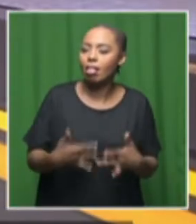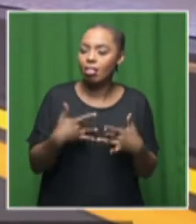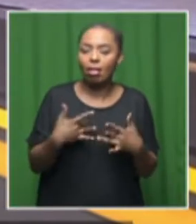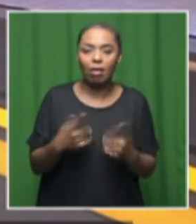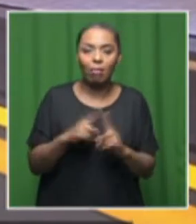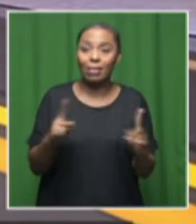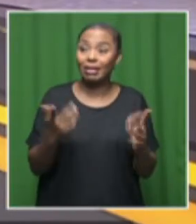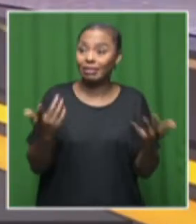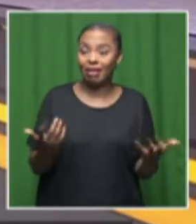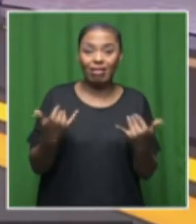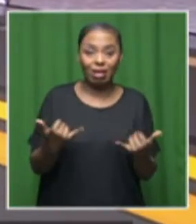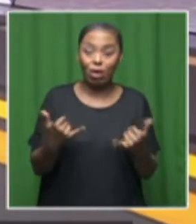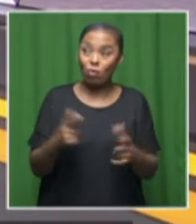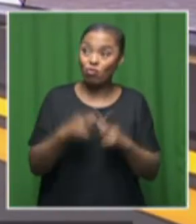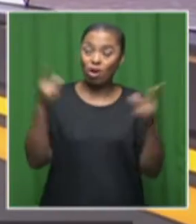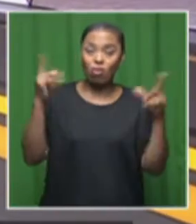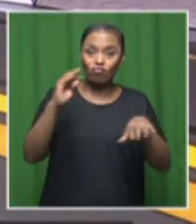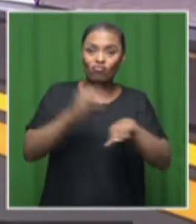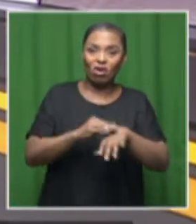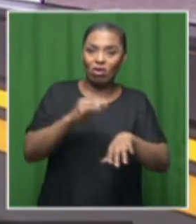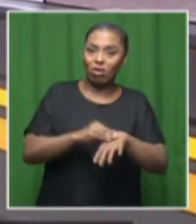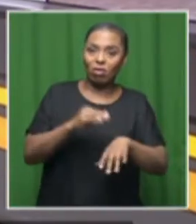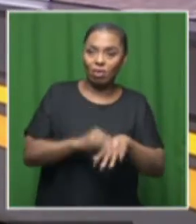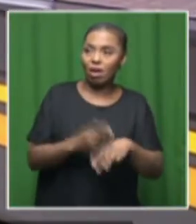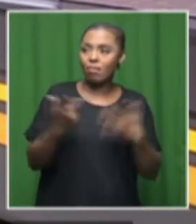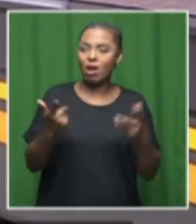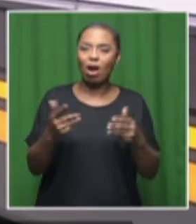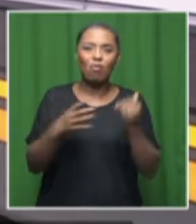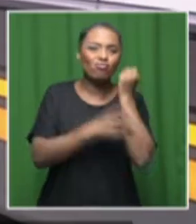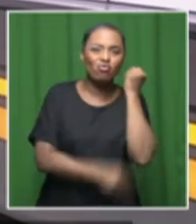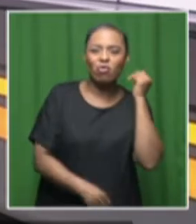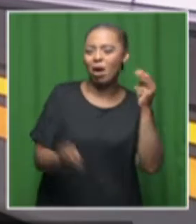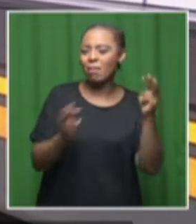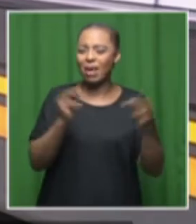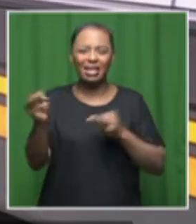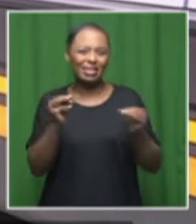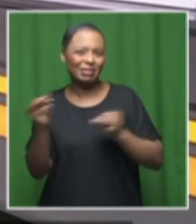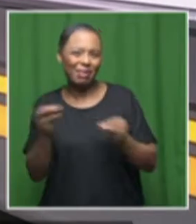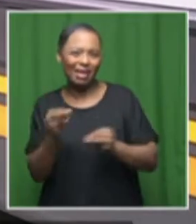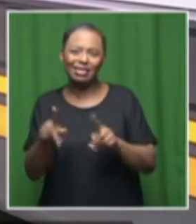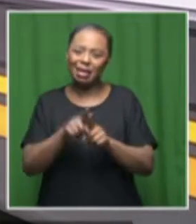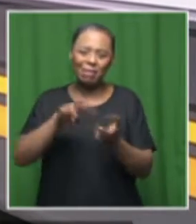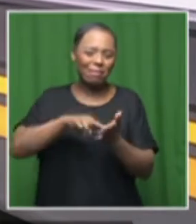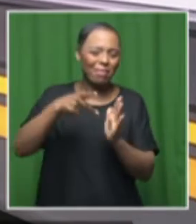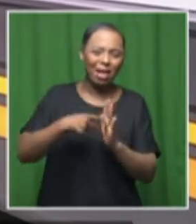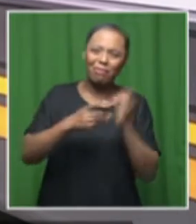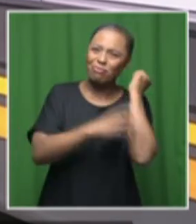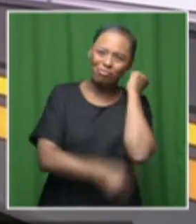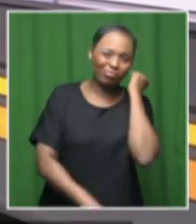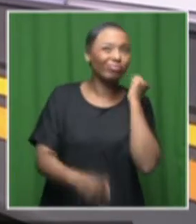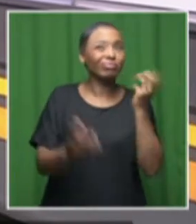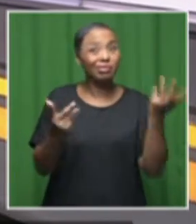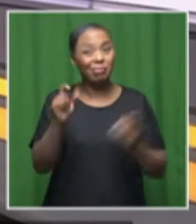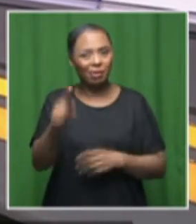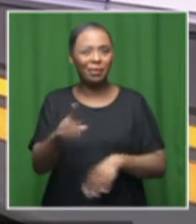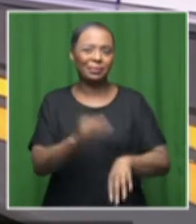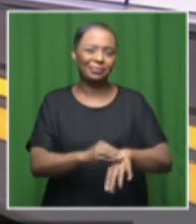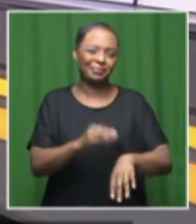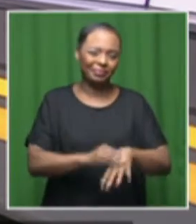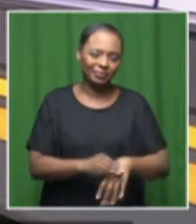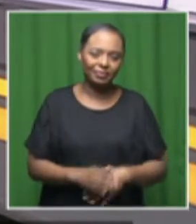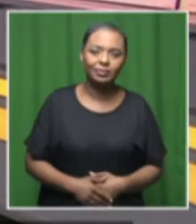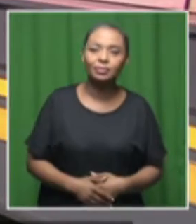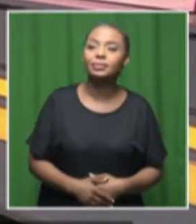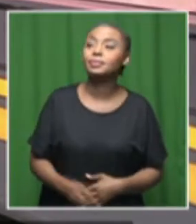forces are major water losses, poor management, and then also poor planning from a certain point. Well, as you say, Professor